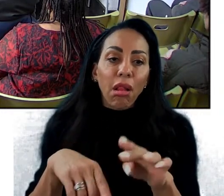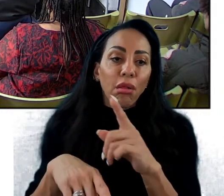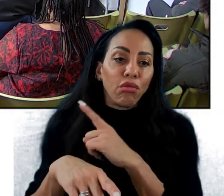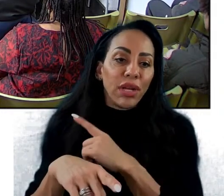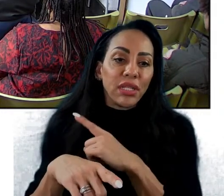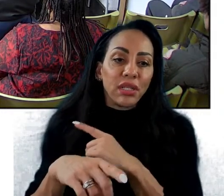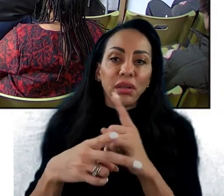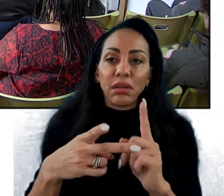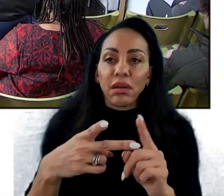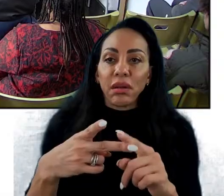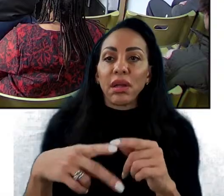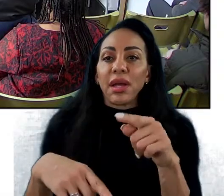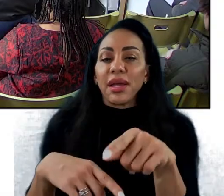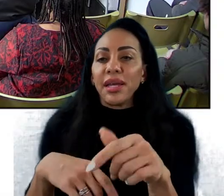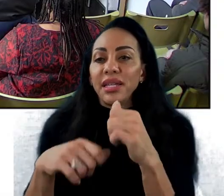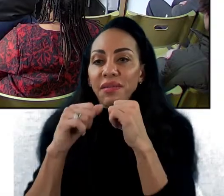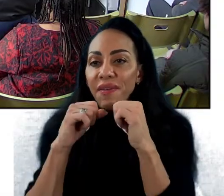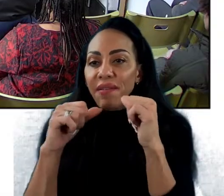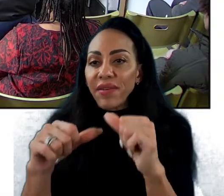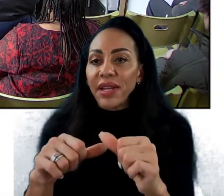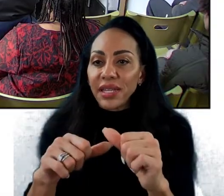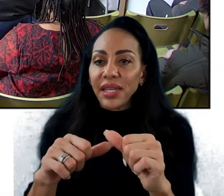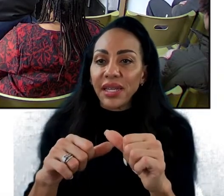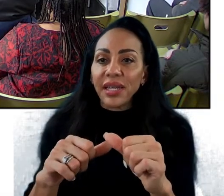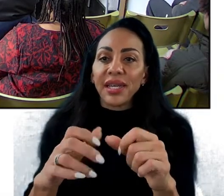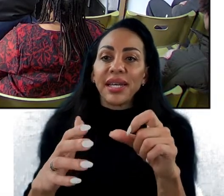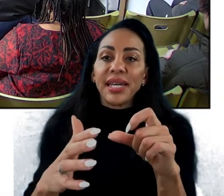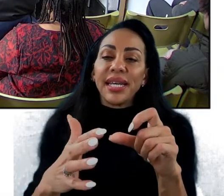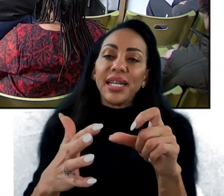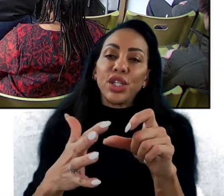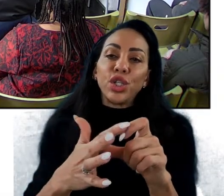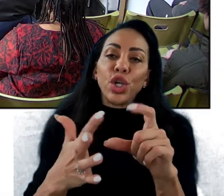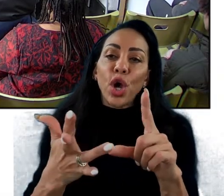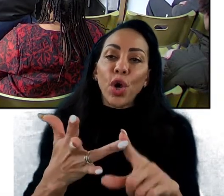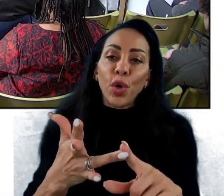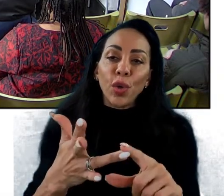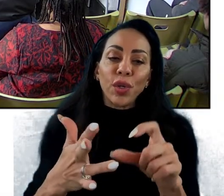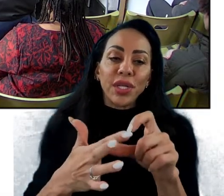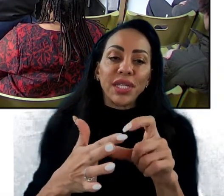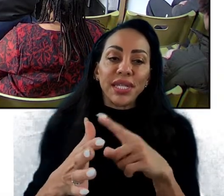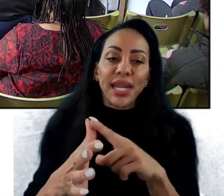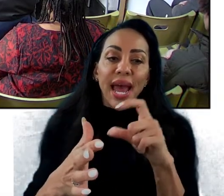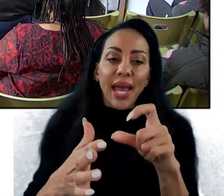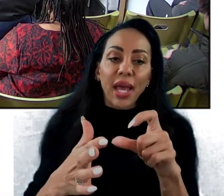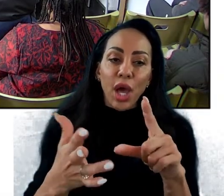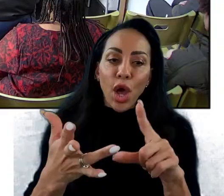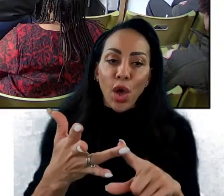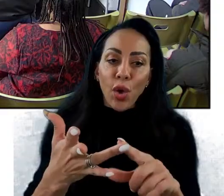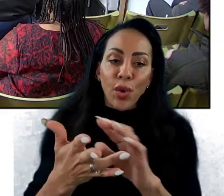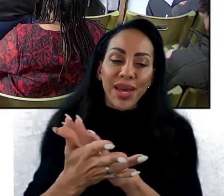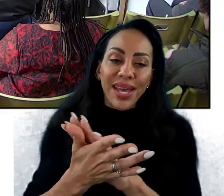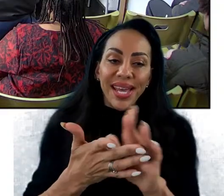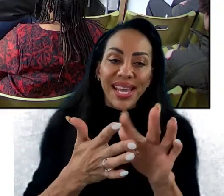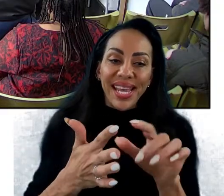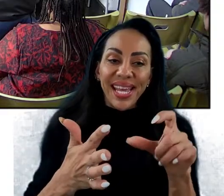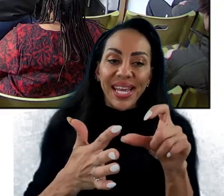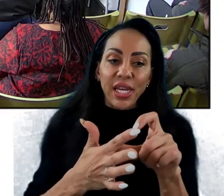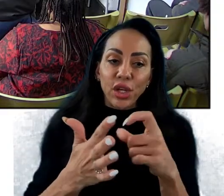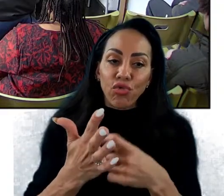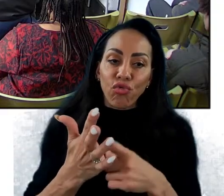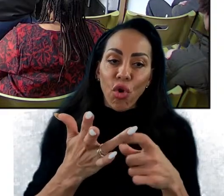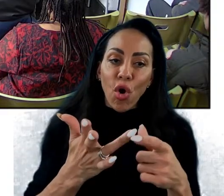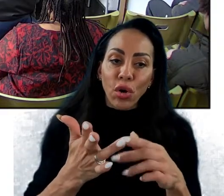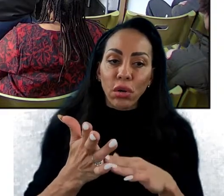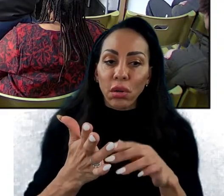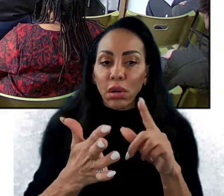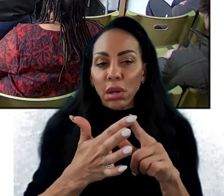dodecahedron is my favorite. The dodecahedron represents space, which the ether